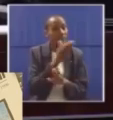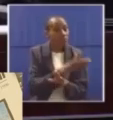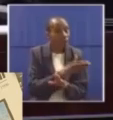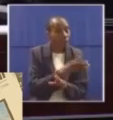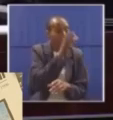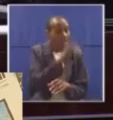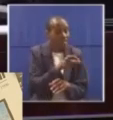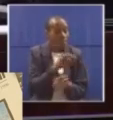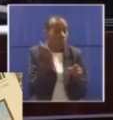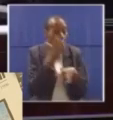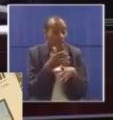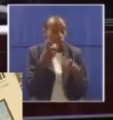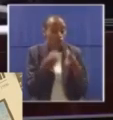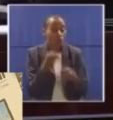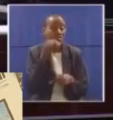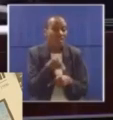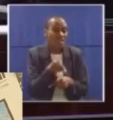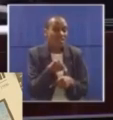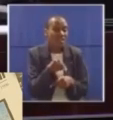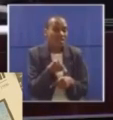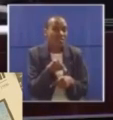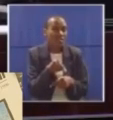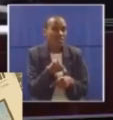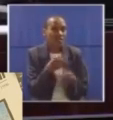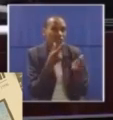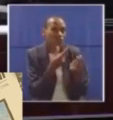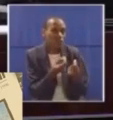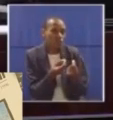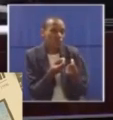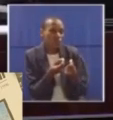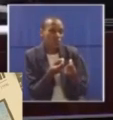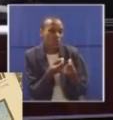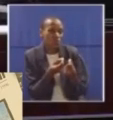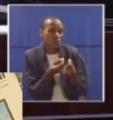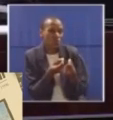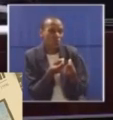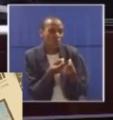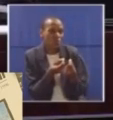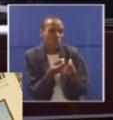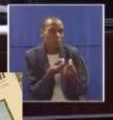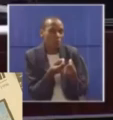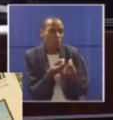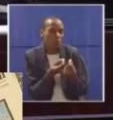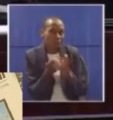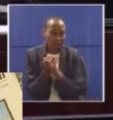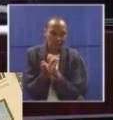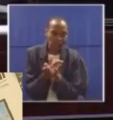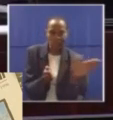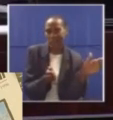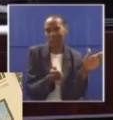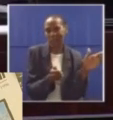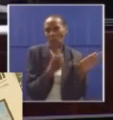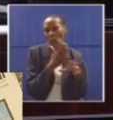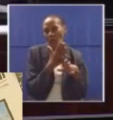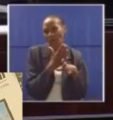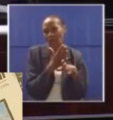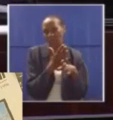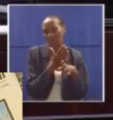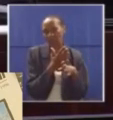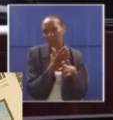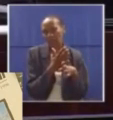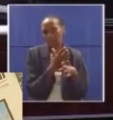compromised, people who were doing things that were completely deviant from what we